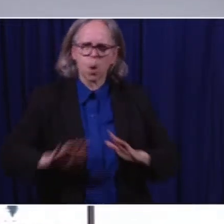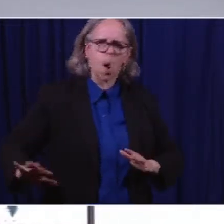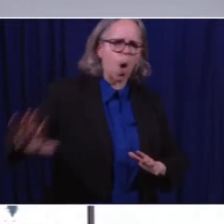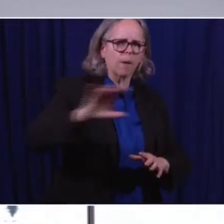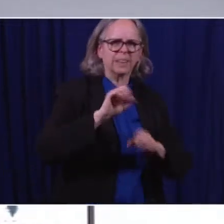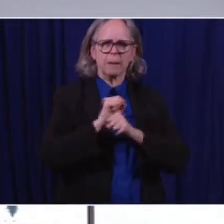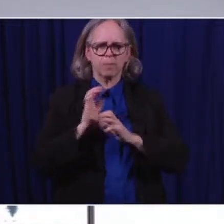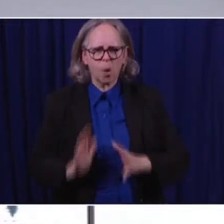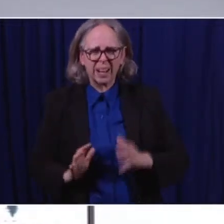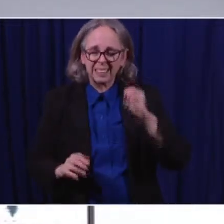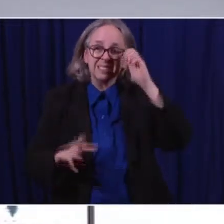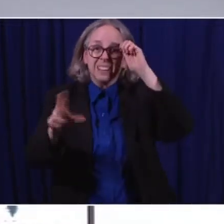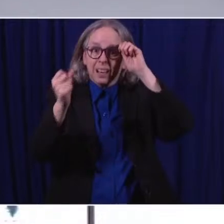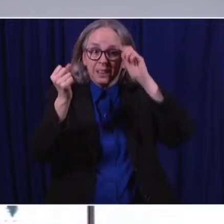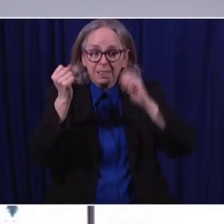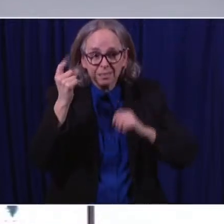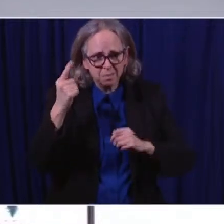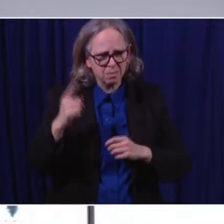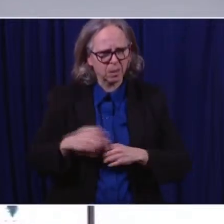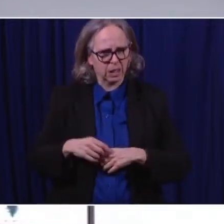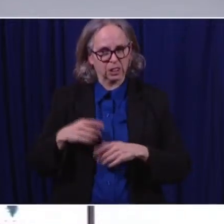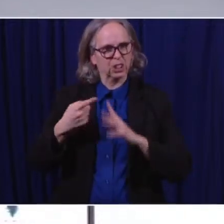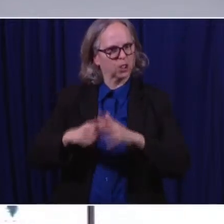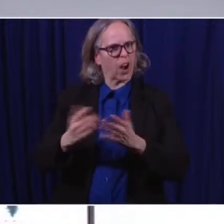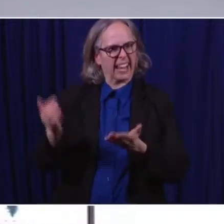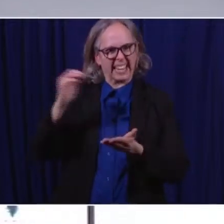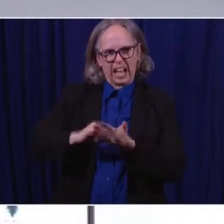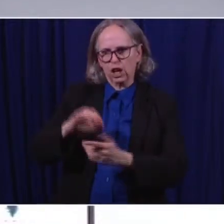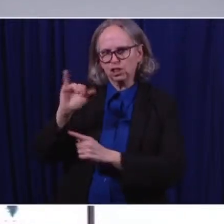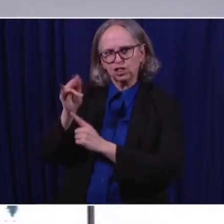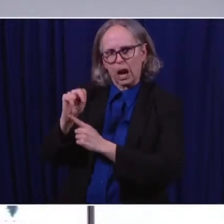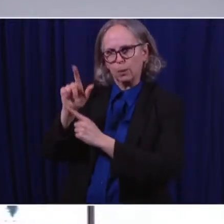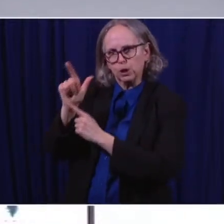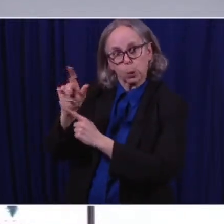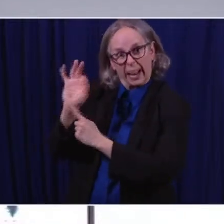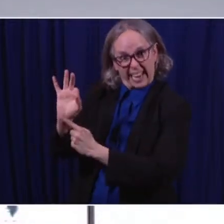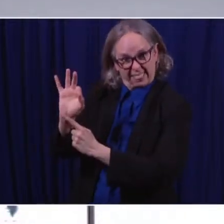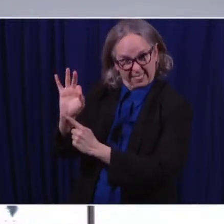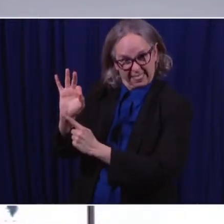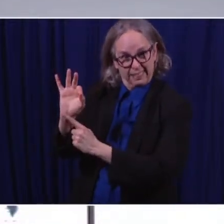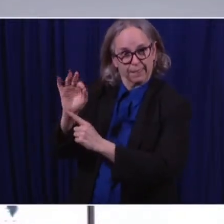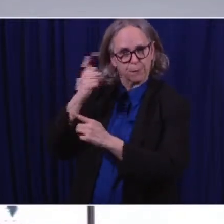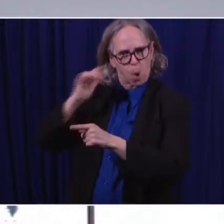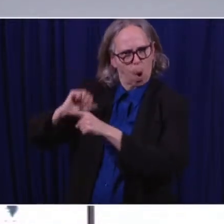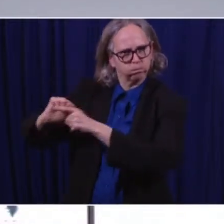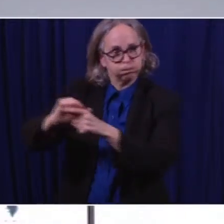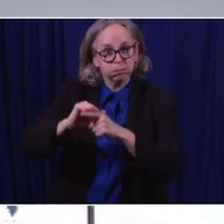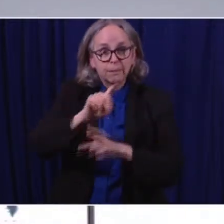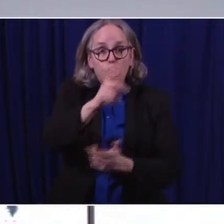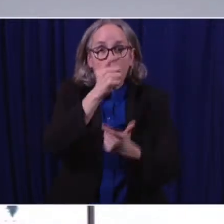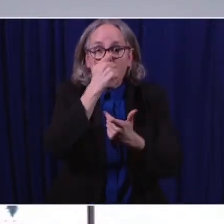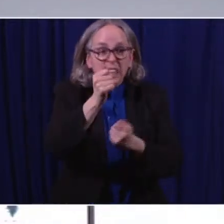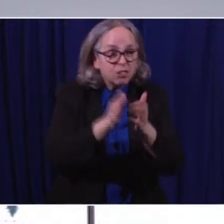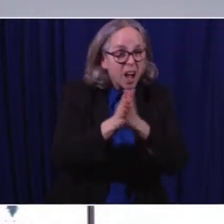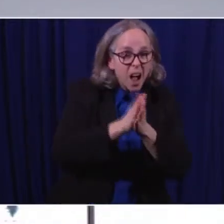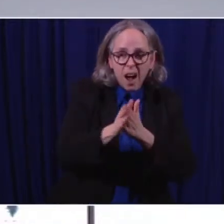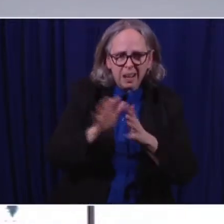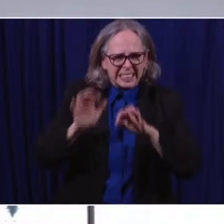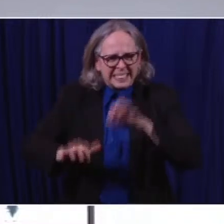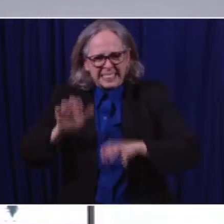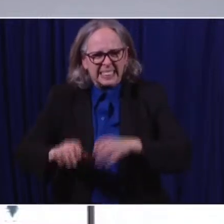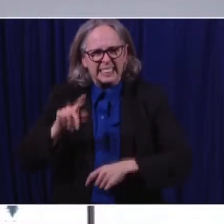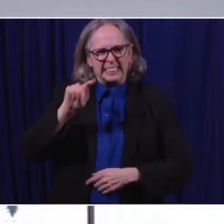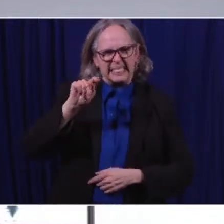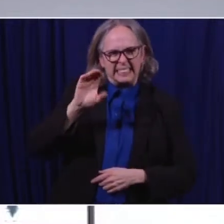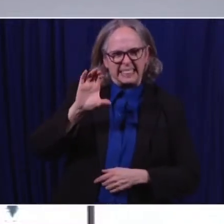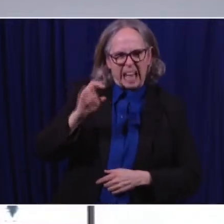January 29th. So we encourage people who want to get involved in that program to go to techcred.ohio.gov. And Sterling Ultra Cold